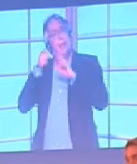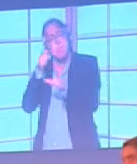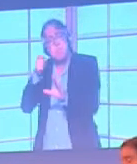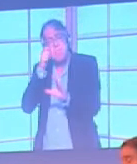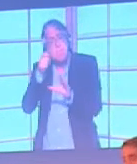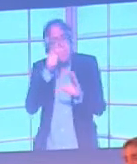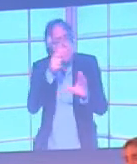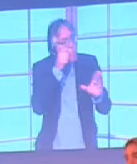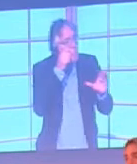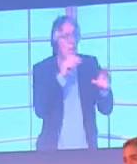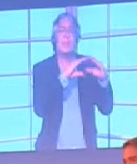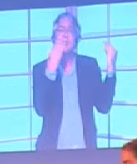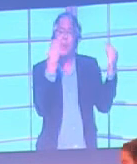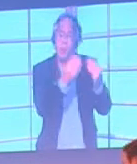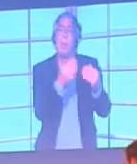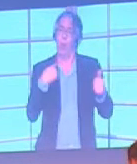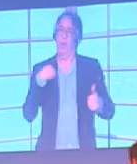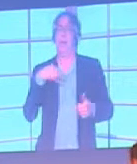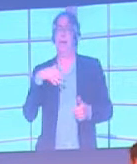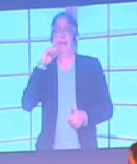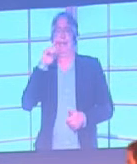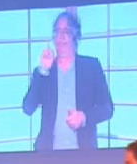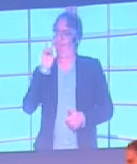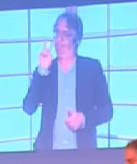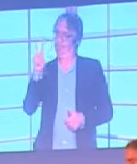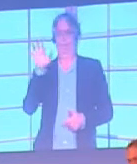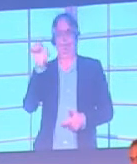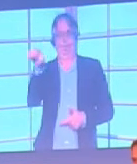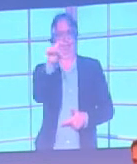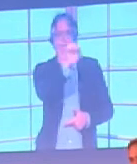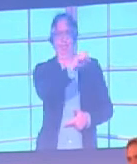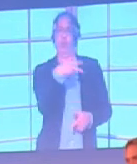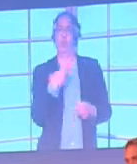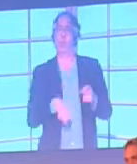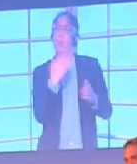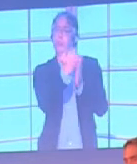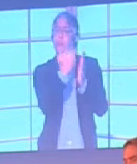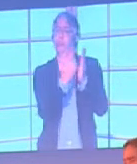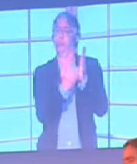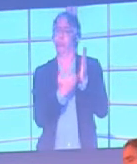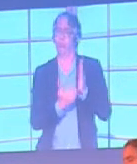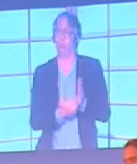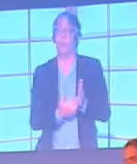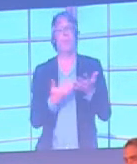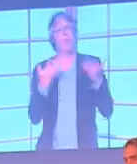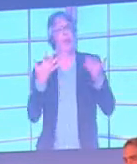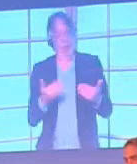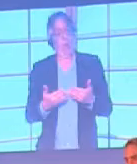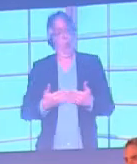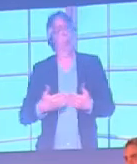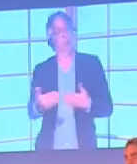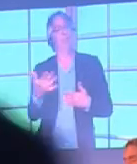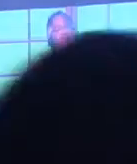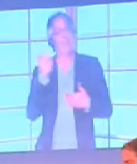we went through in order to work together with CAFE, with the stadiums, with all the stakeholders to make